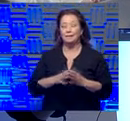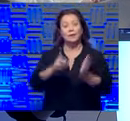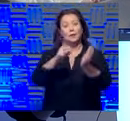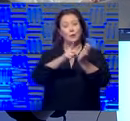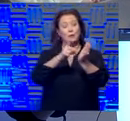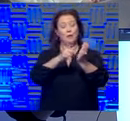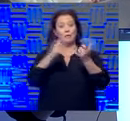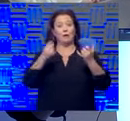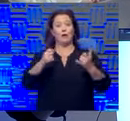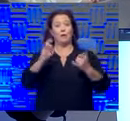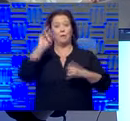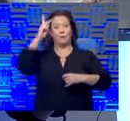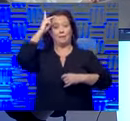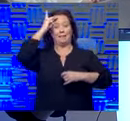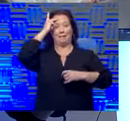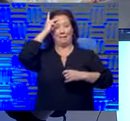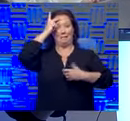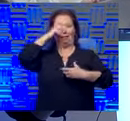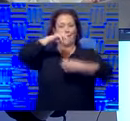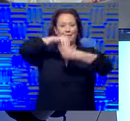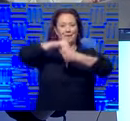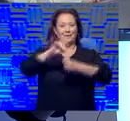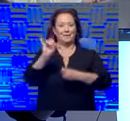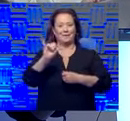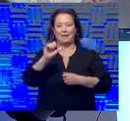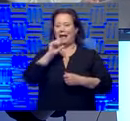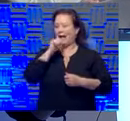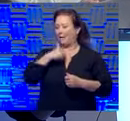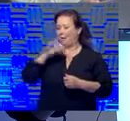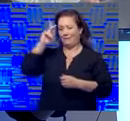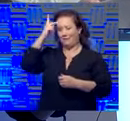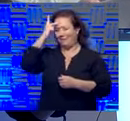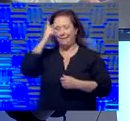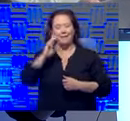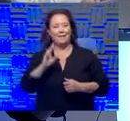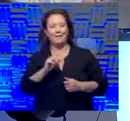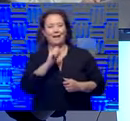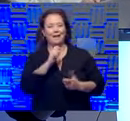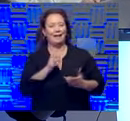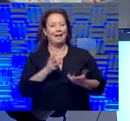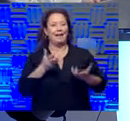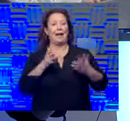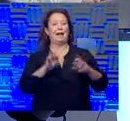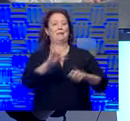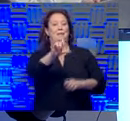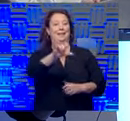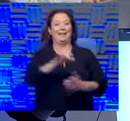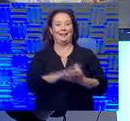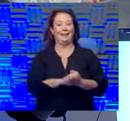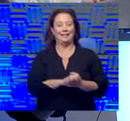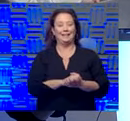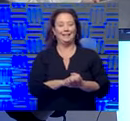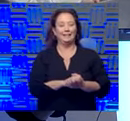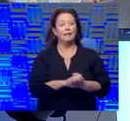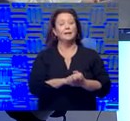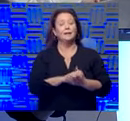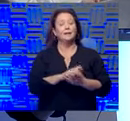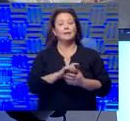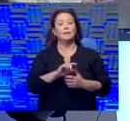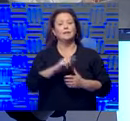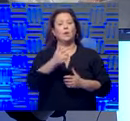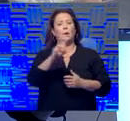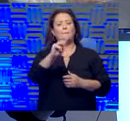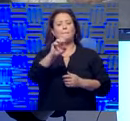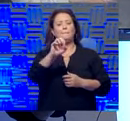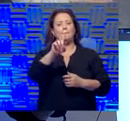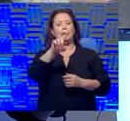that you have to have a political stripe too. I don't have to have More than I can want. just be a doctor. More than I want, doctor. believe That's me. right. Well, let's turn to our media